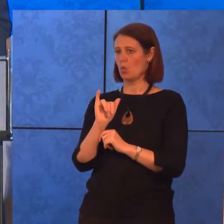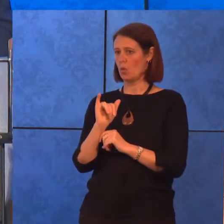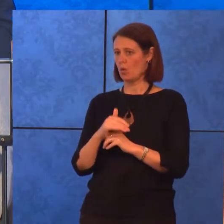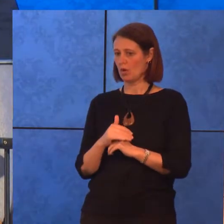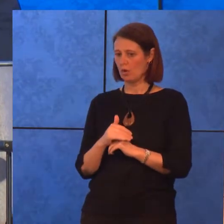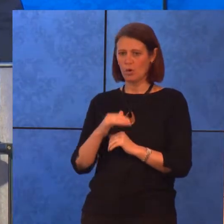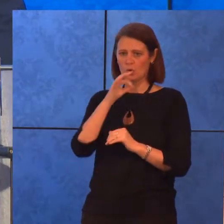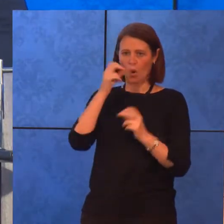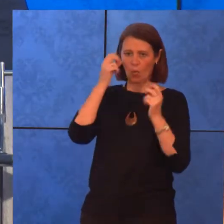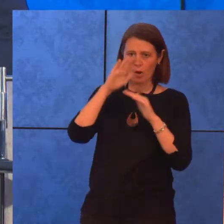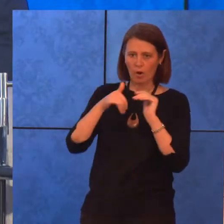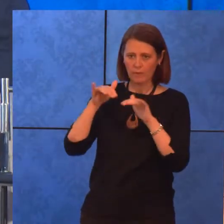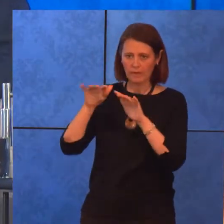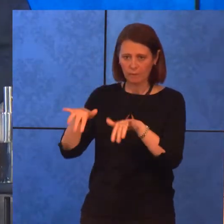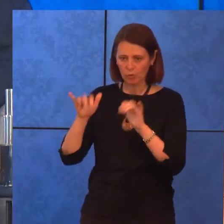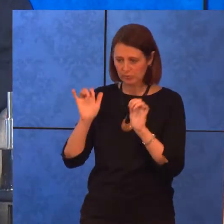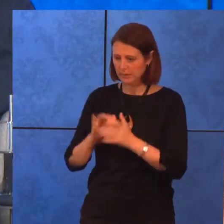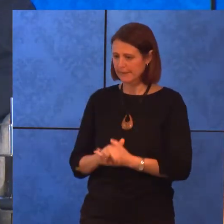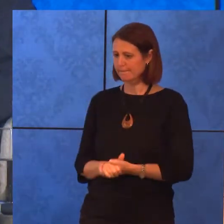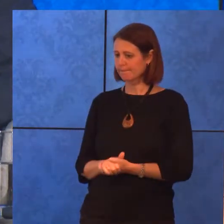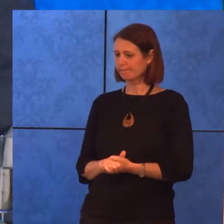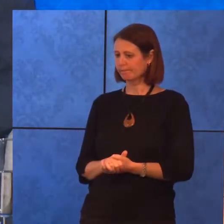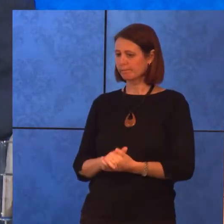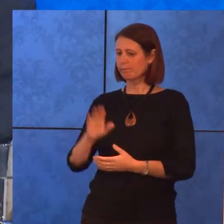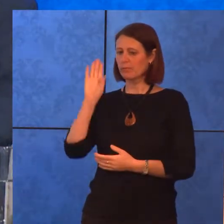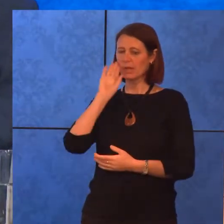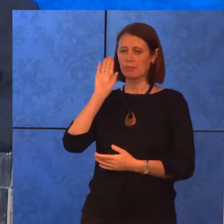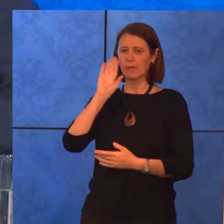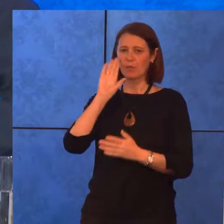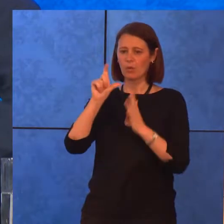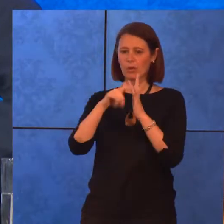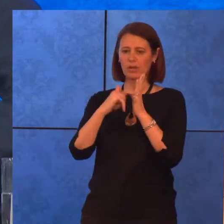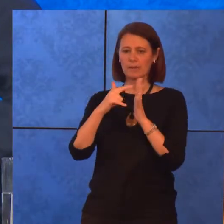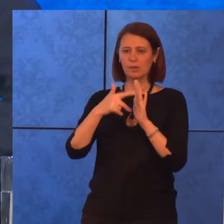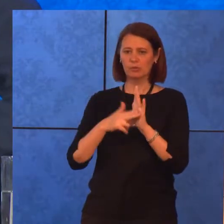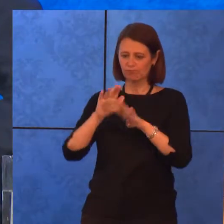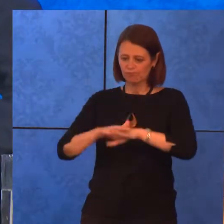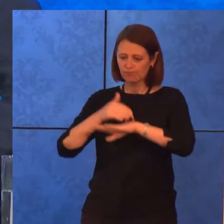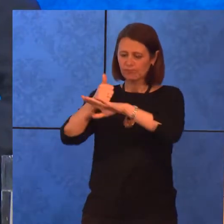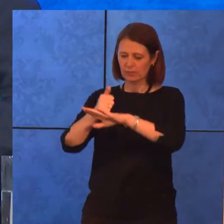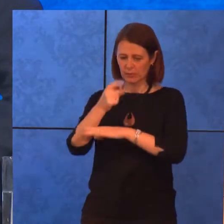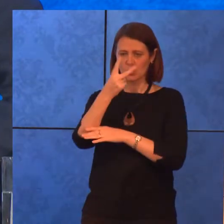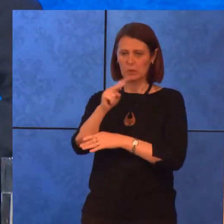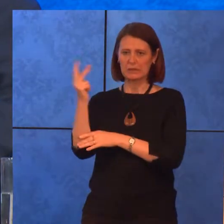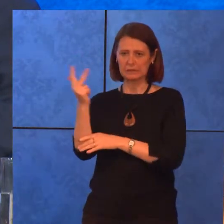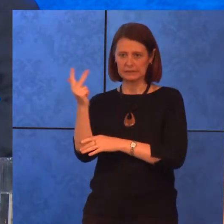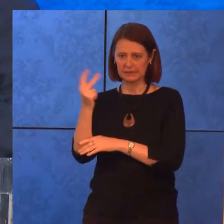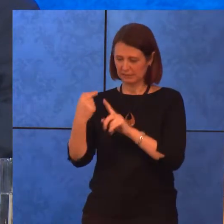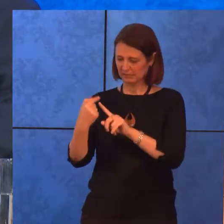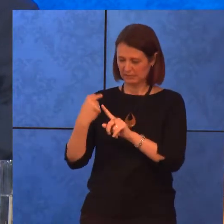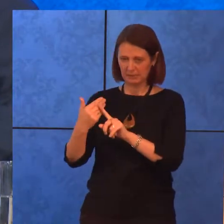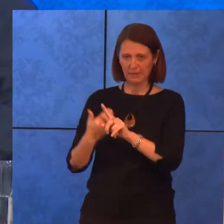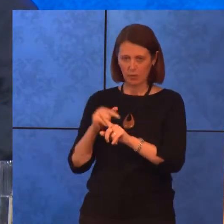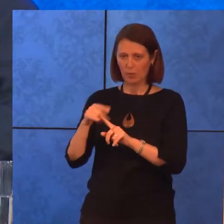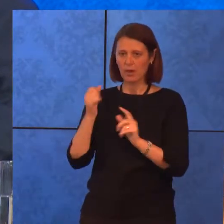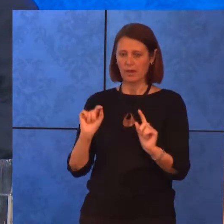aren't aware of them, before the Commission started up in 2018, we held our